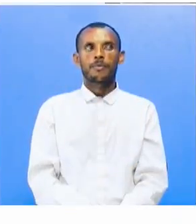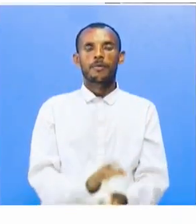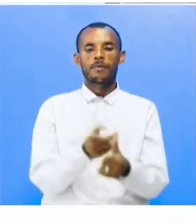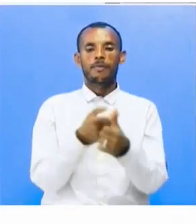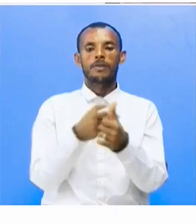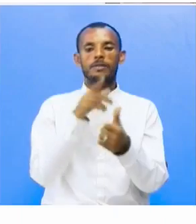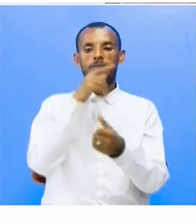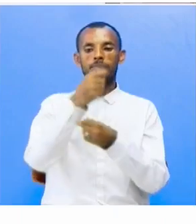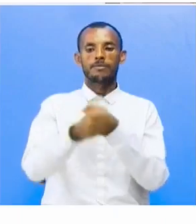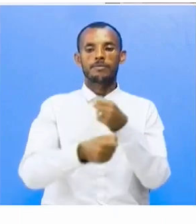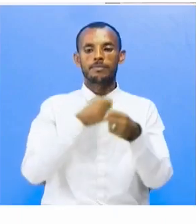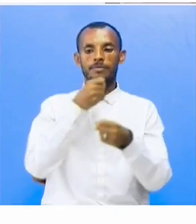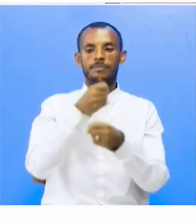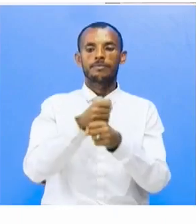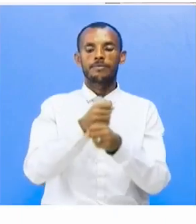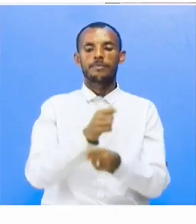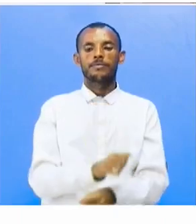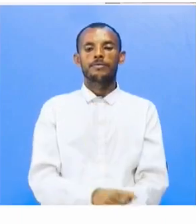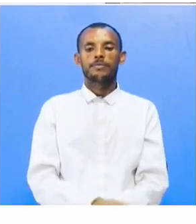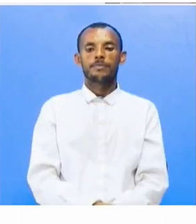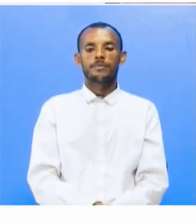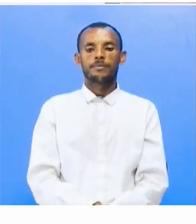first year.